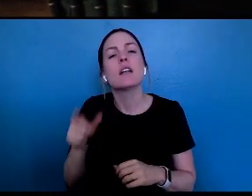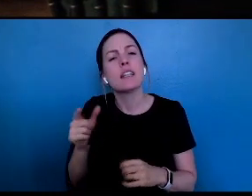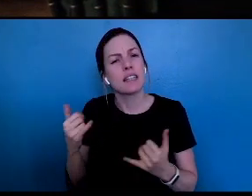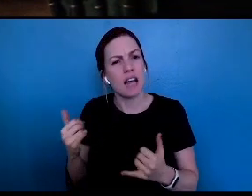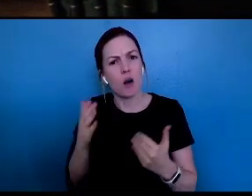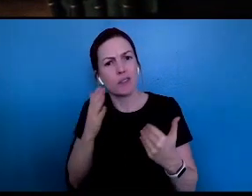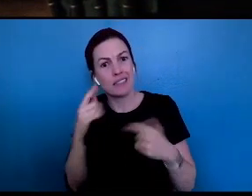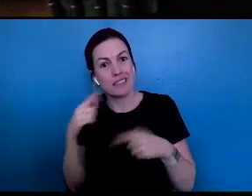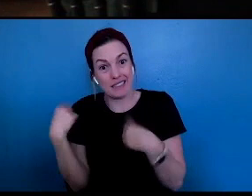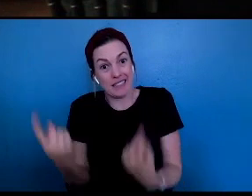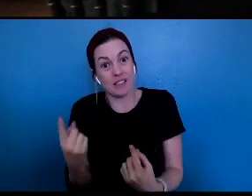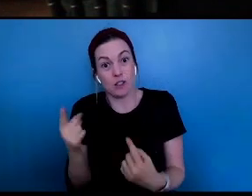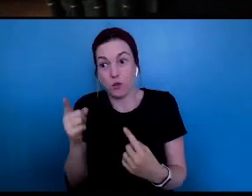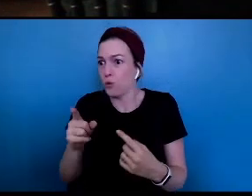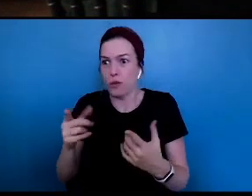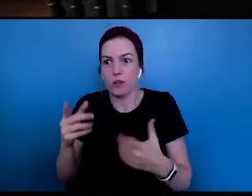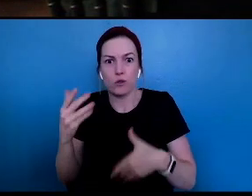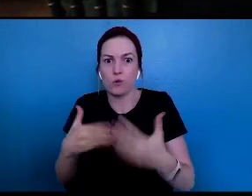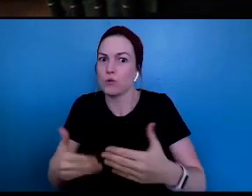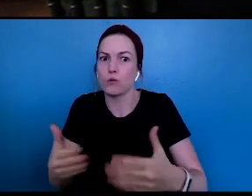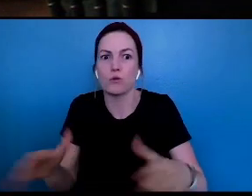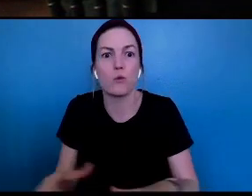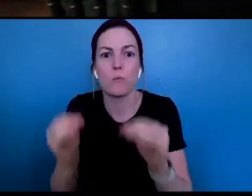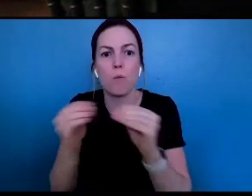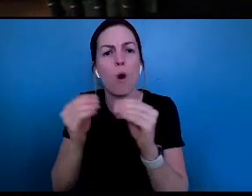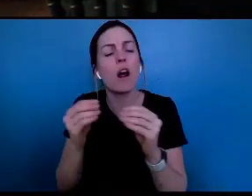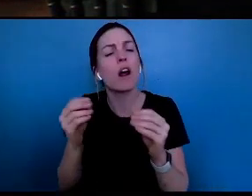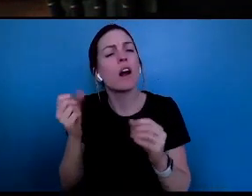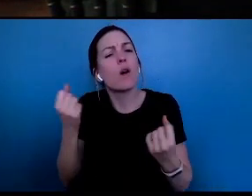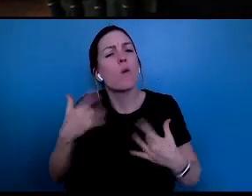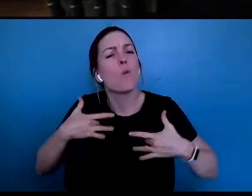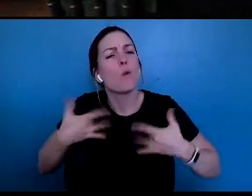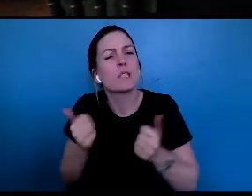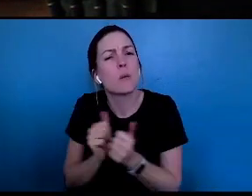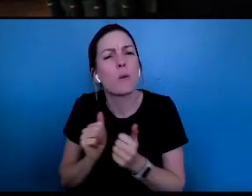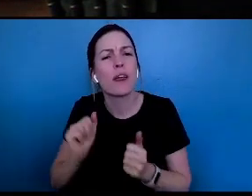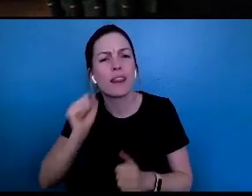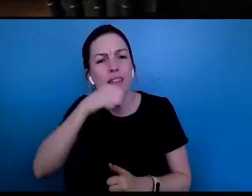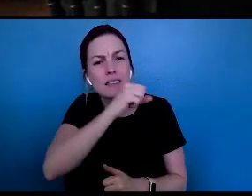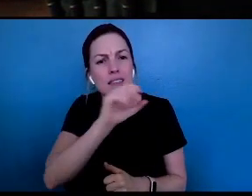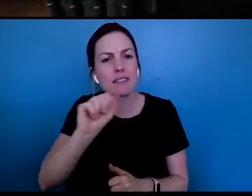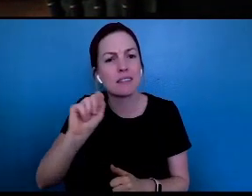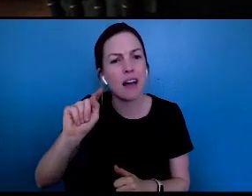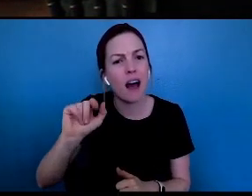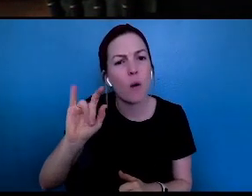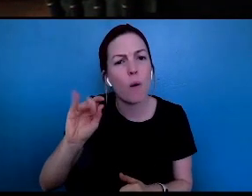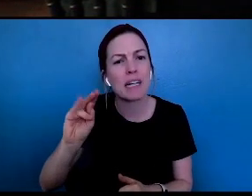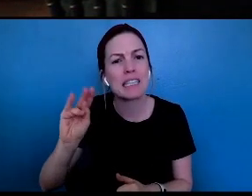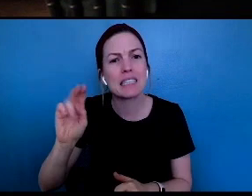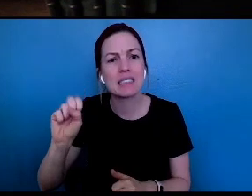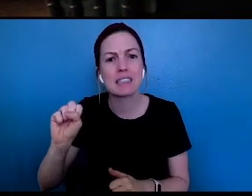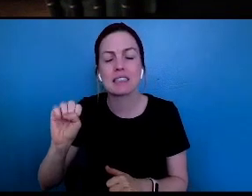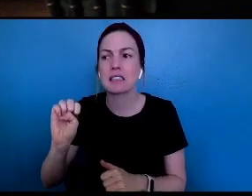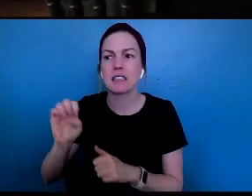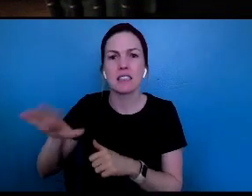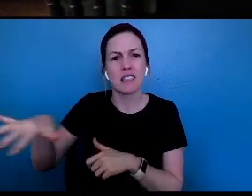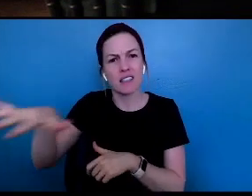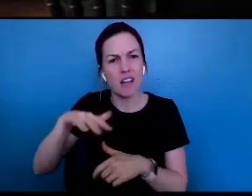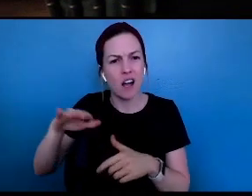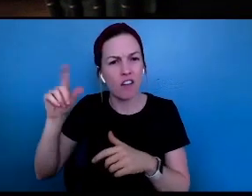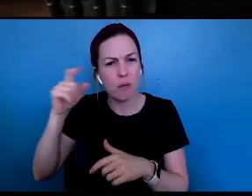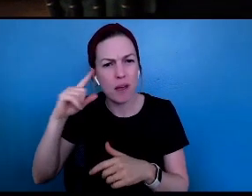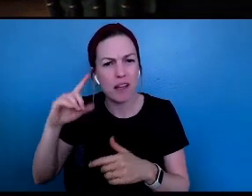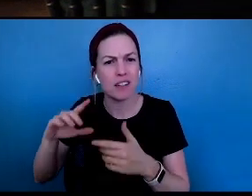about what's happening in Taiwanese government or in Taiwanese society? Or is this about your having gone inside that's created